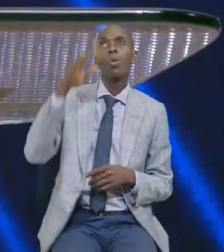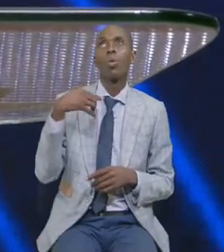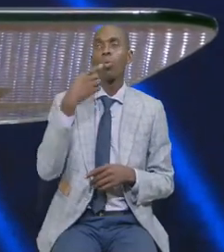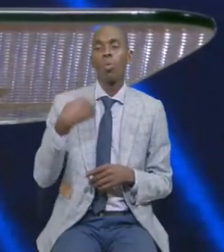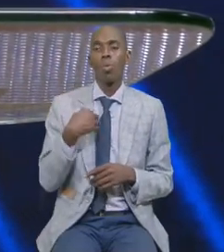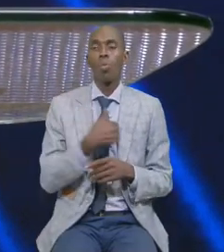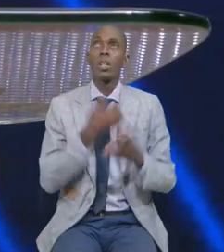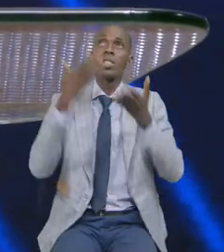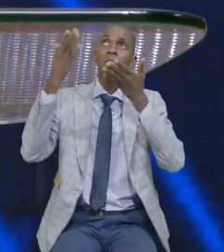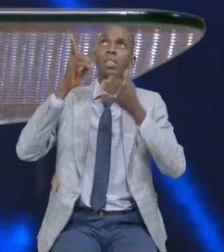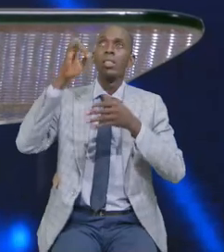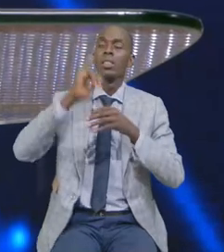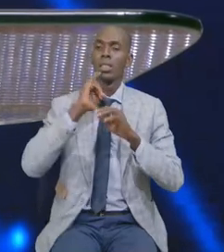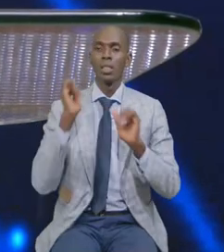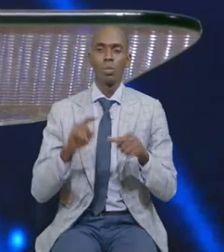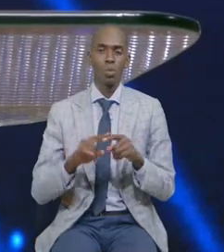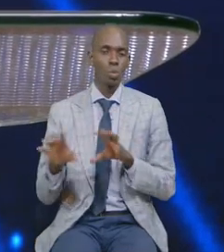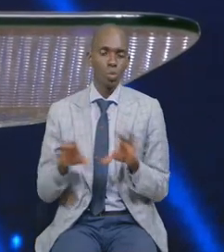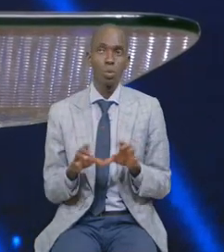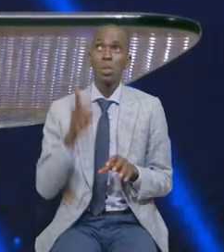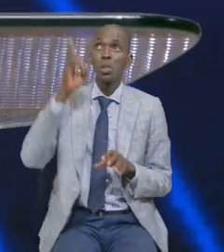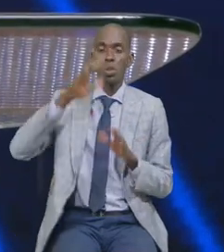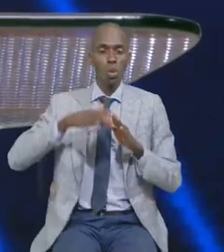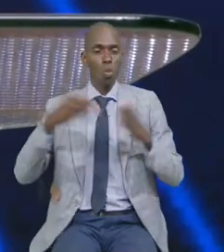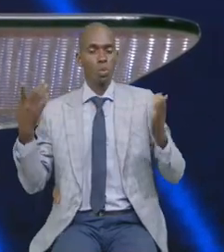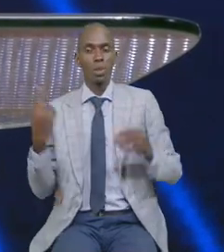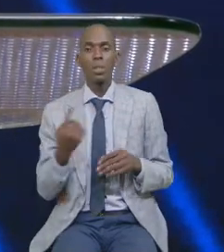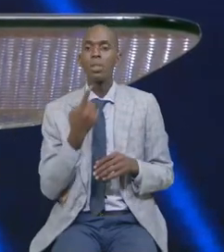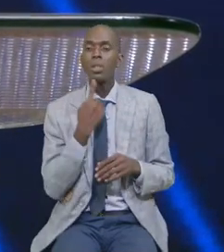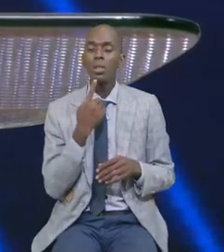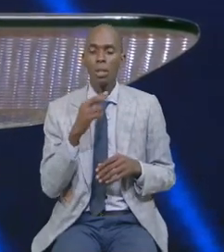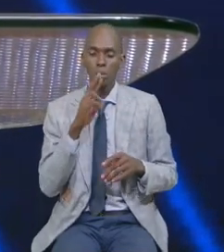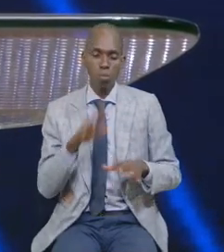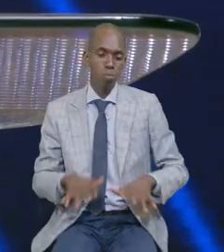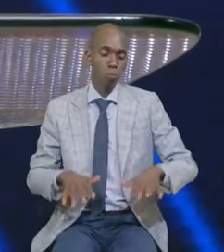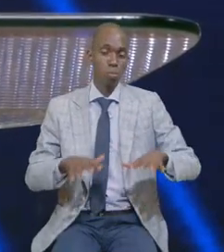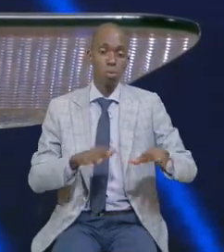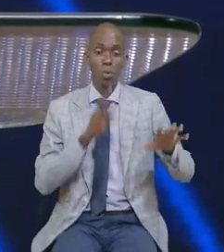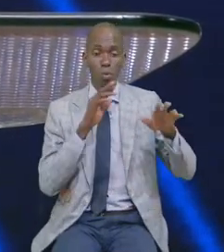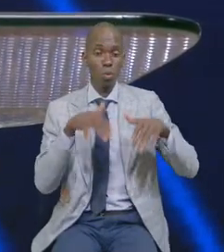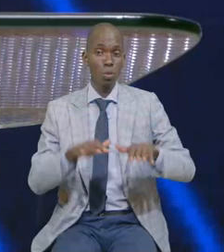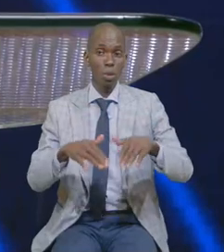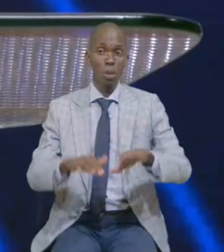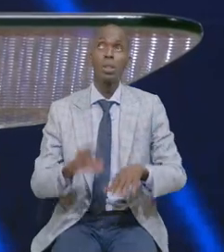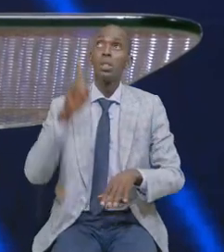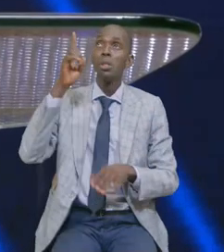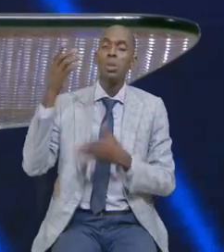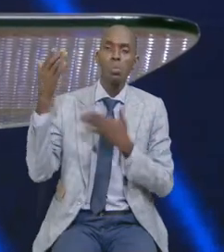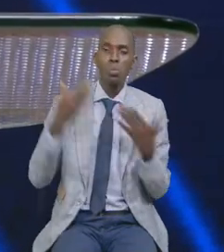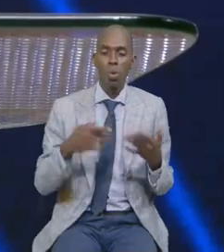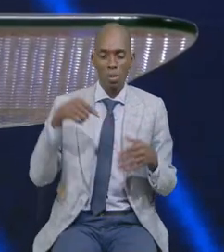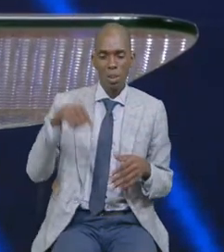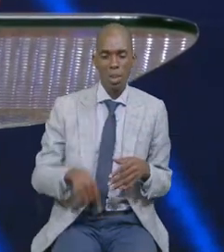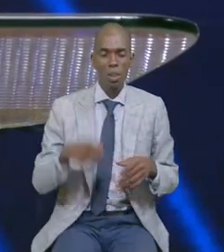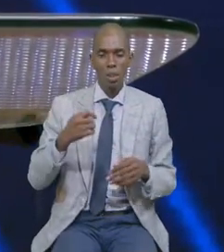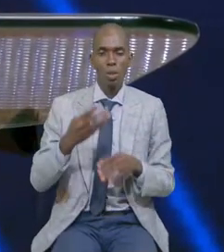not do? He opened the Red Sea, he is able. He brought down the walls of Jericho, is